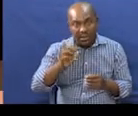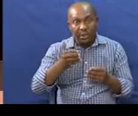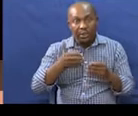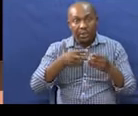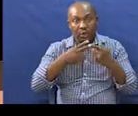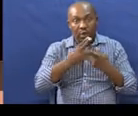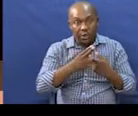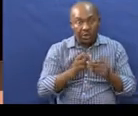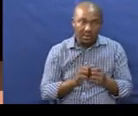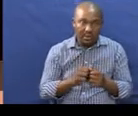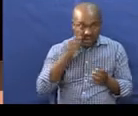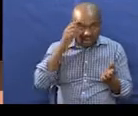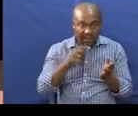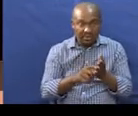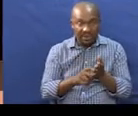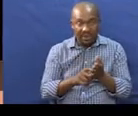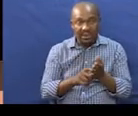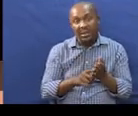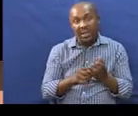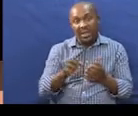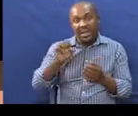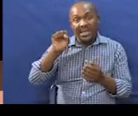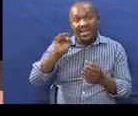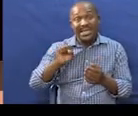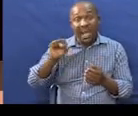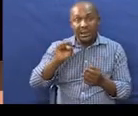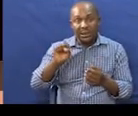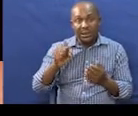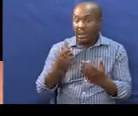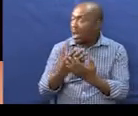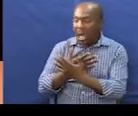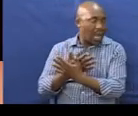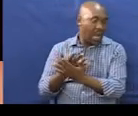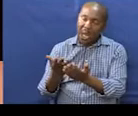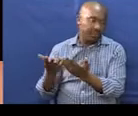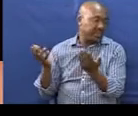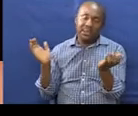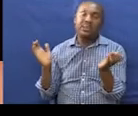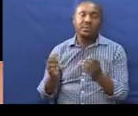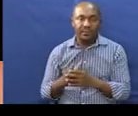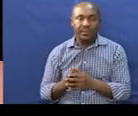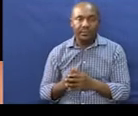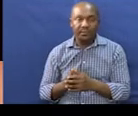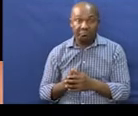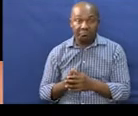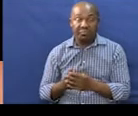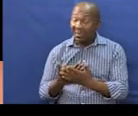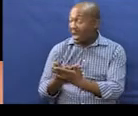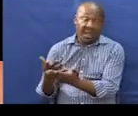was absent. This means starch was